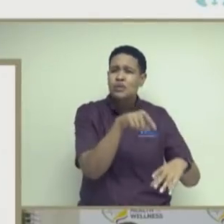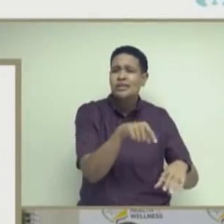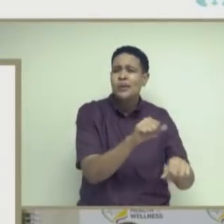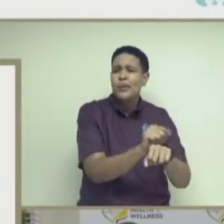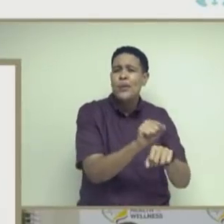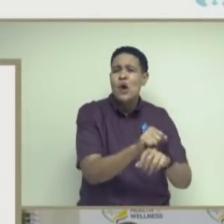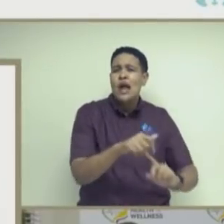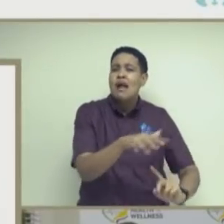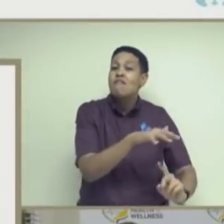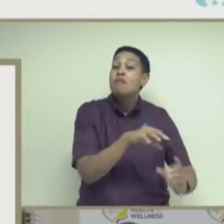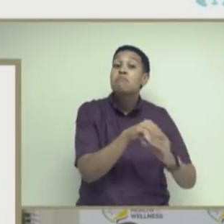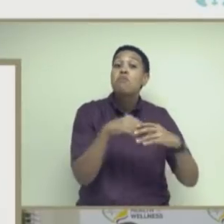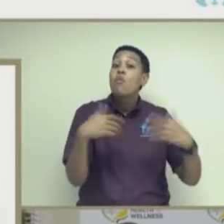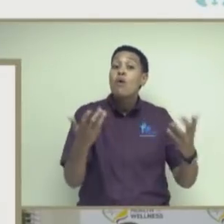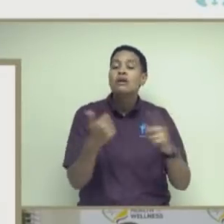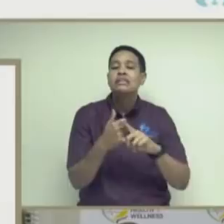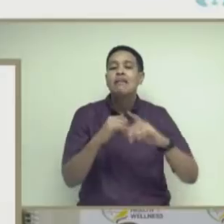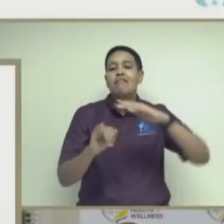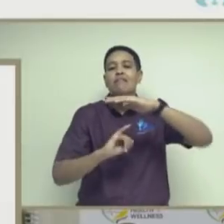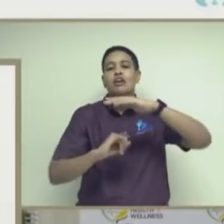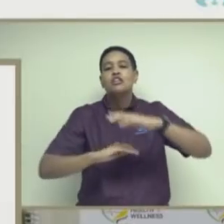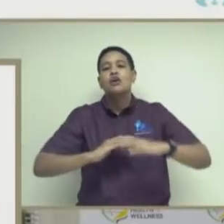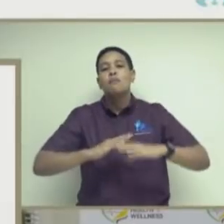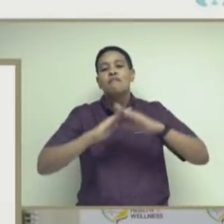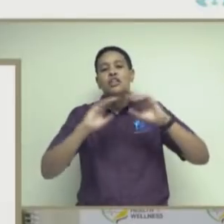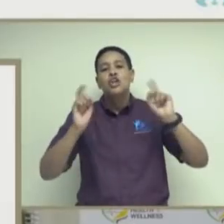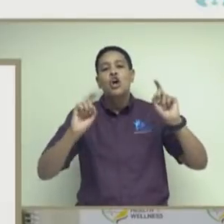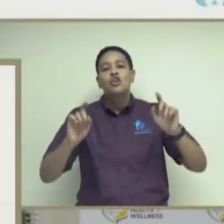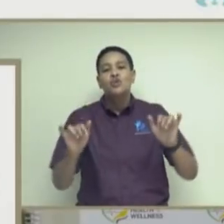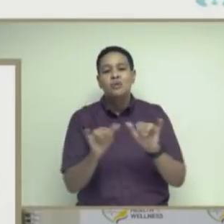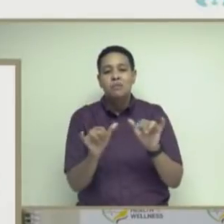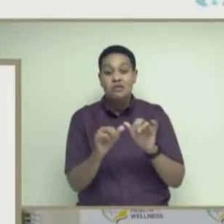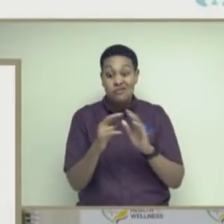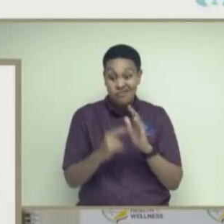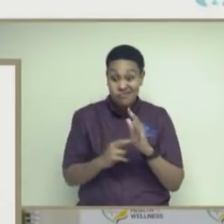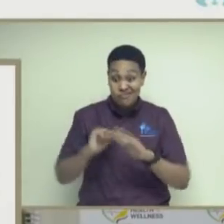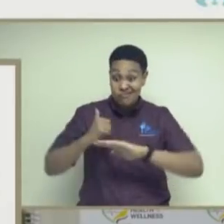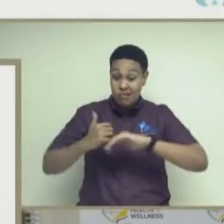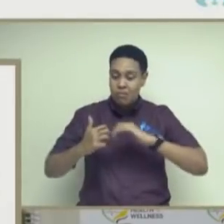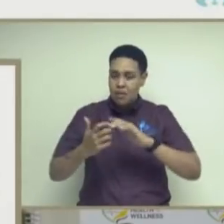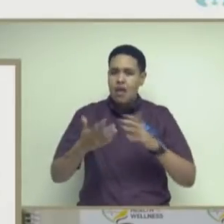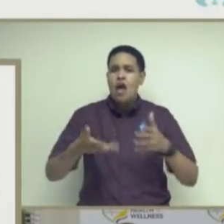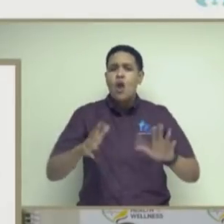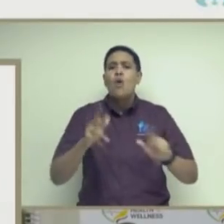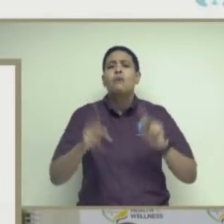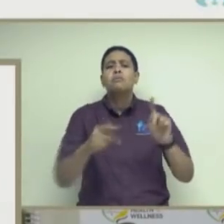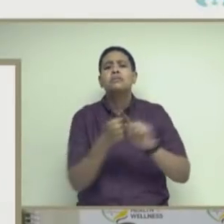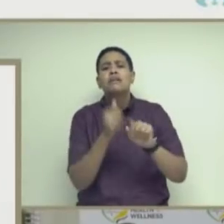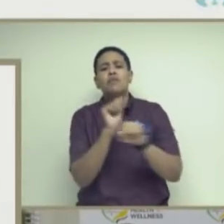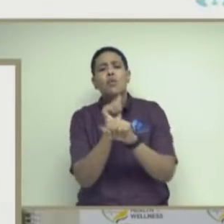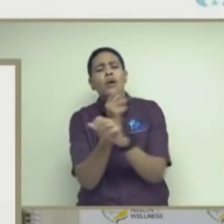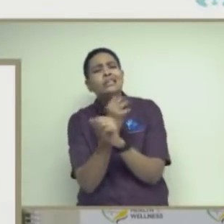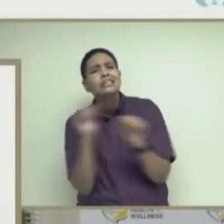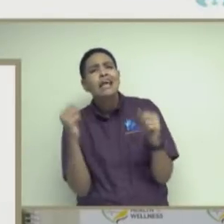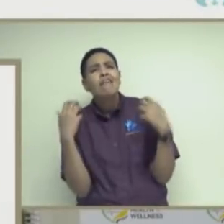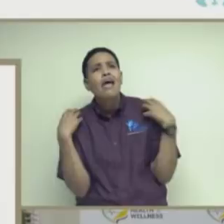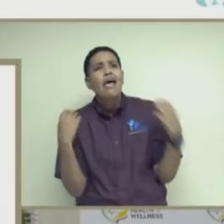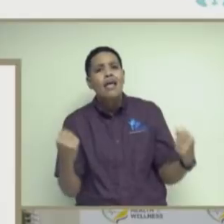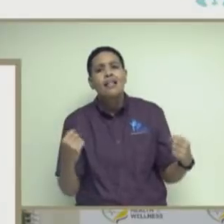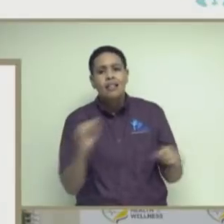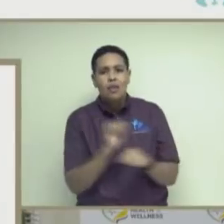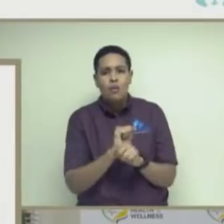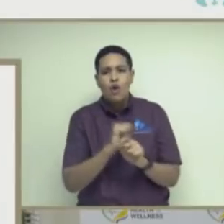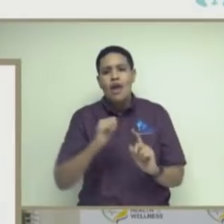the work environment the infection prevention control measures that enable persons to work in safe and healthy